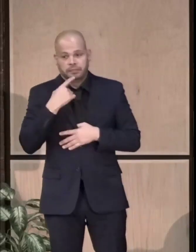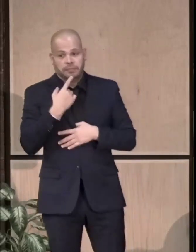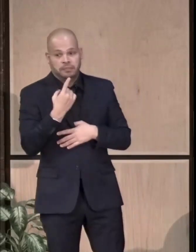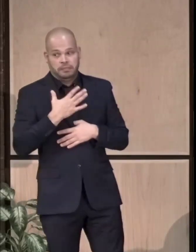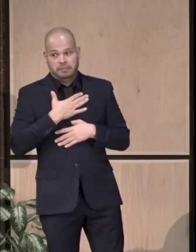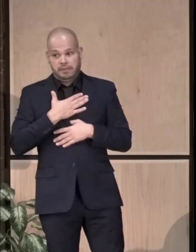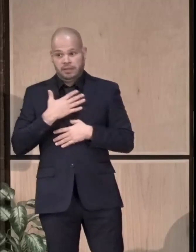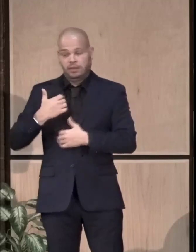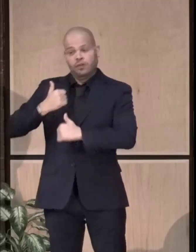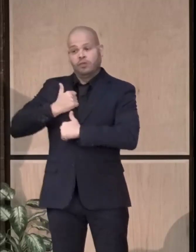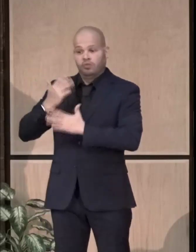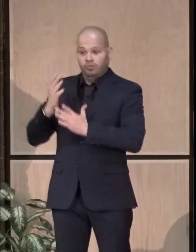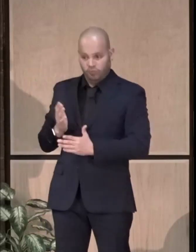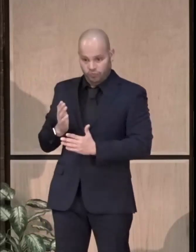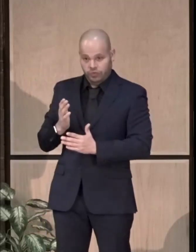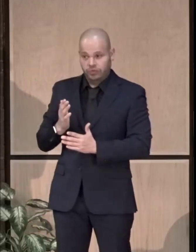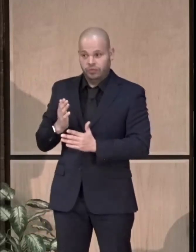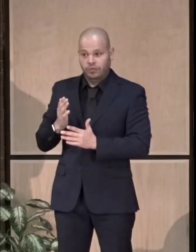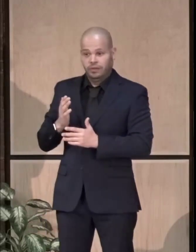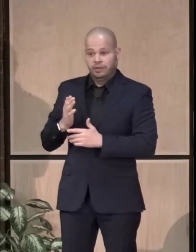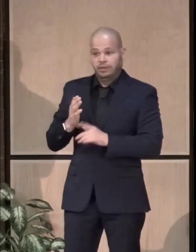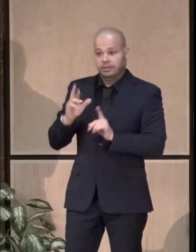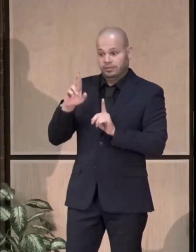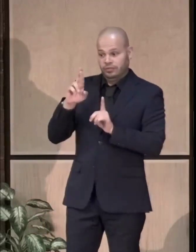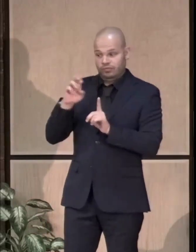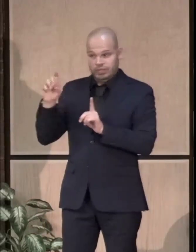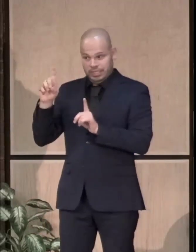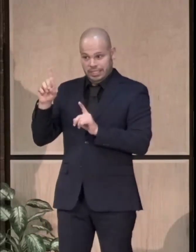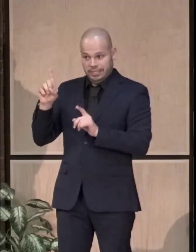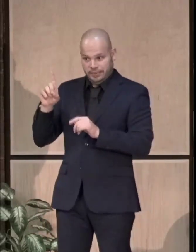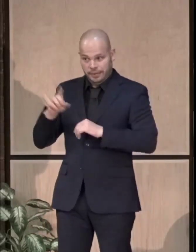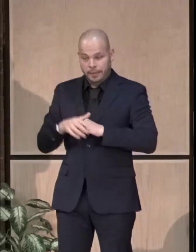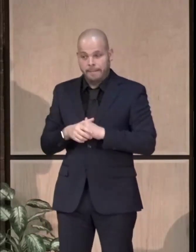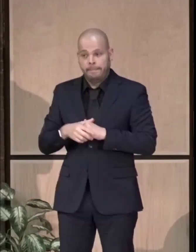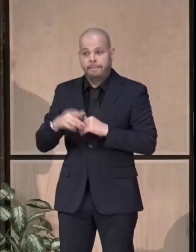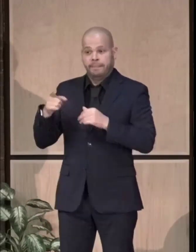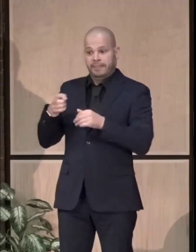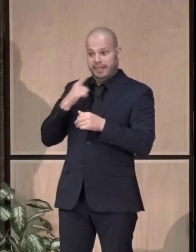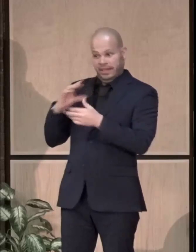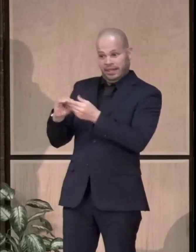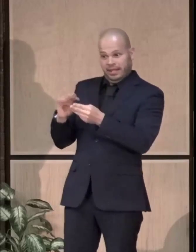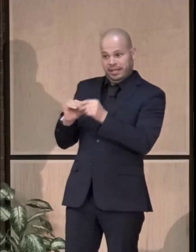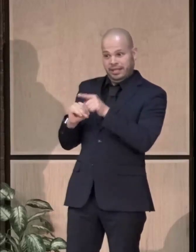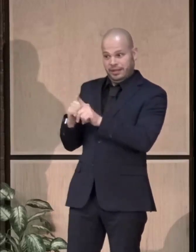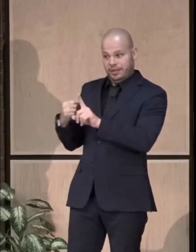right? Yes. And said he wanted to punch him in the